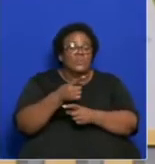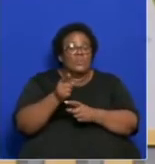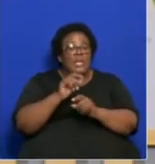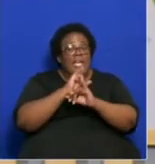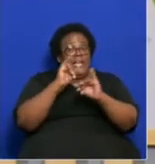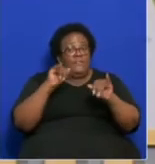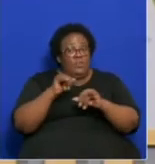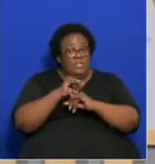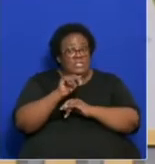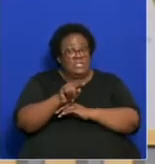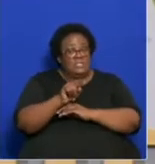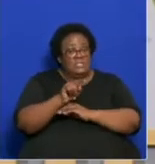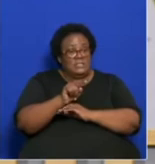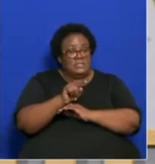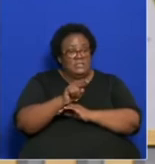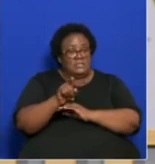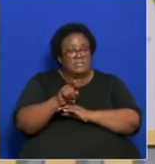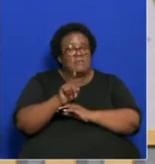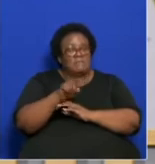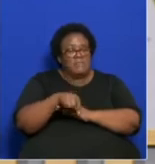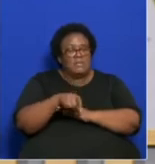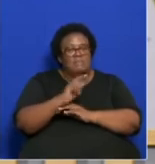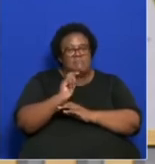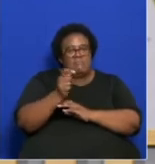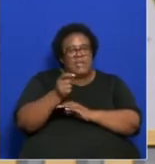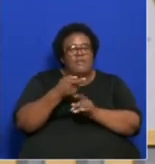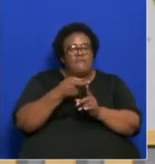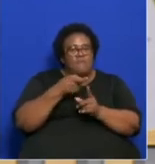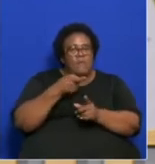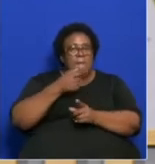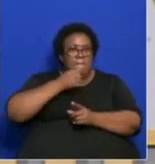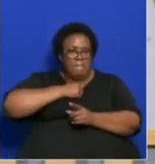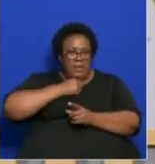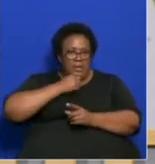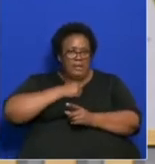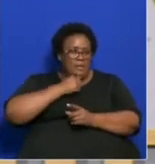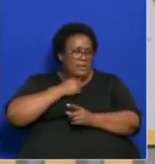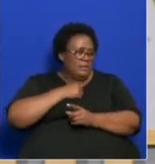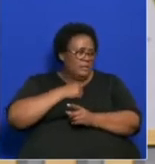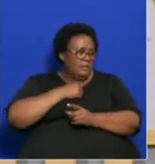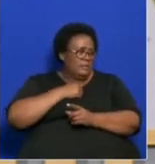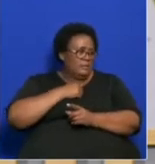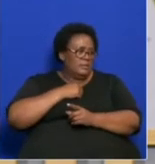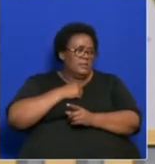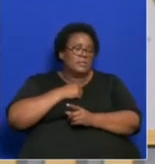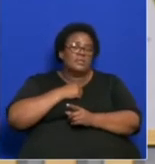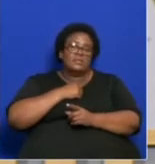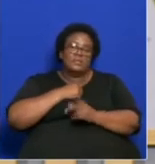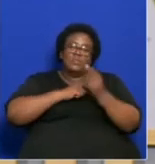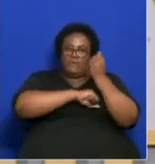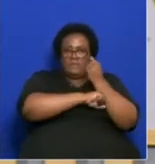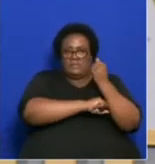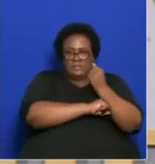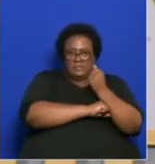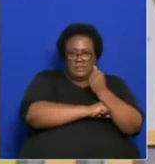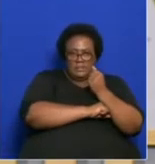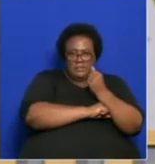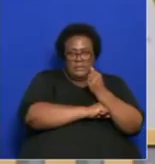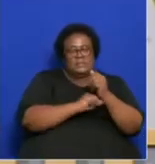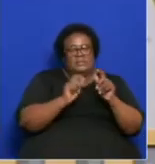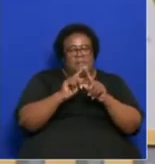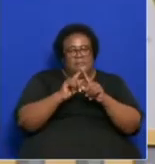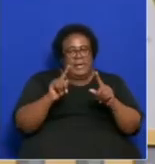be paid from my vote, the watchman services, right? Now, with the Kubis